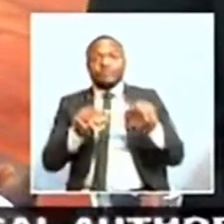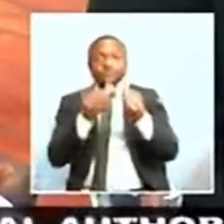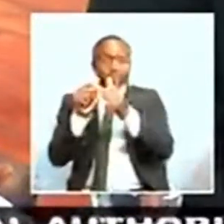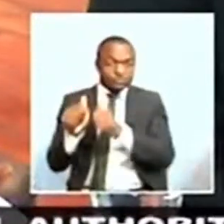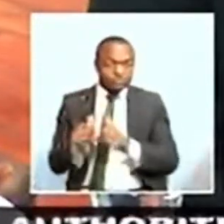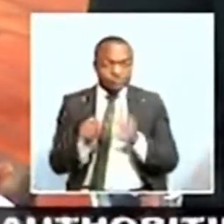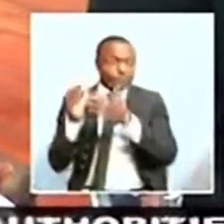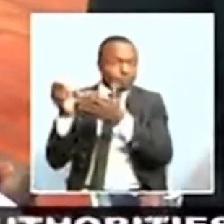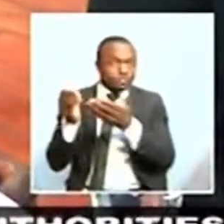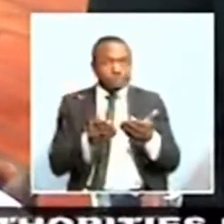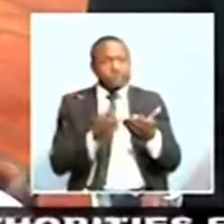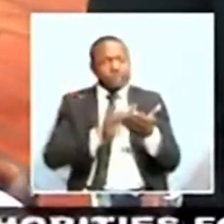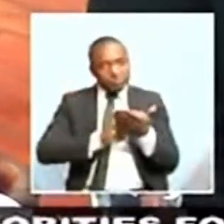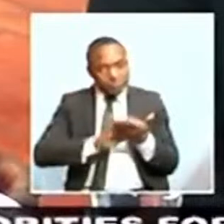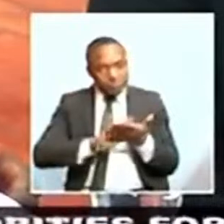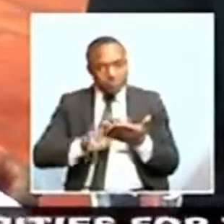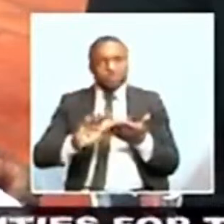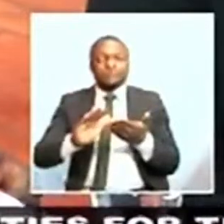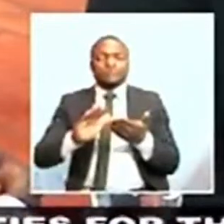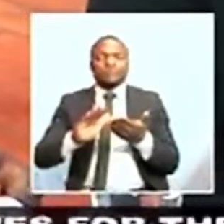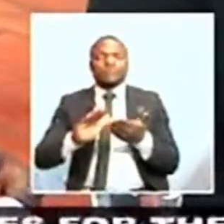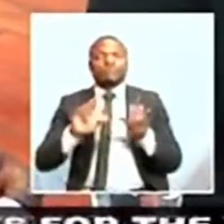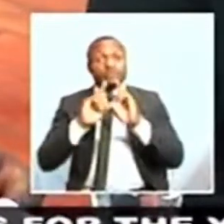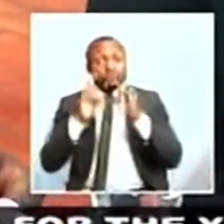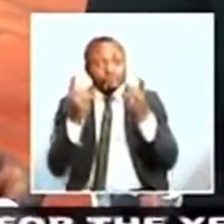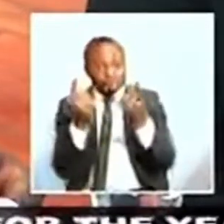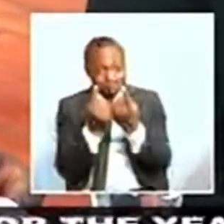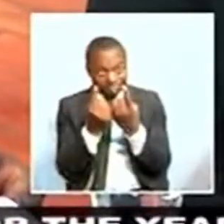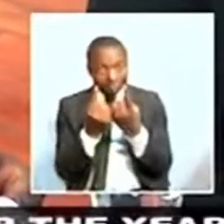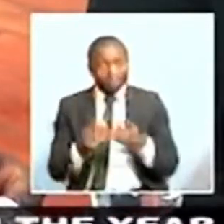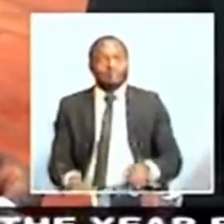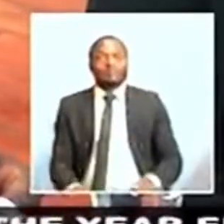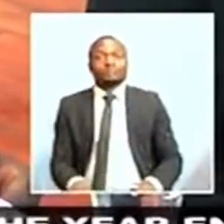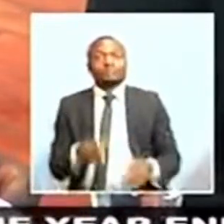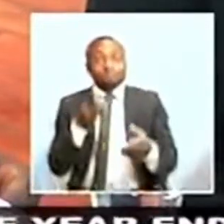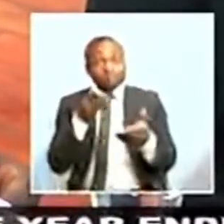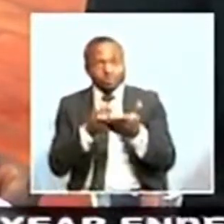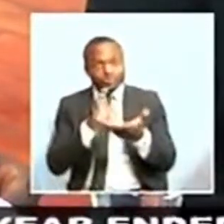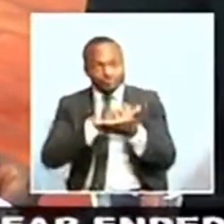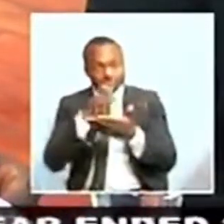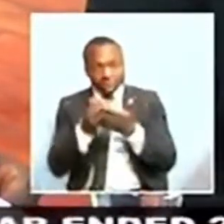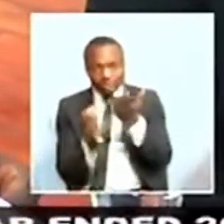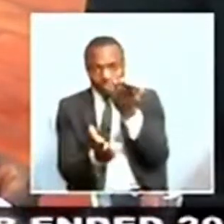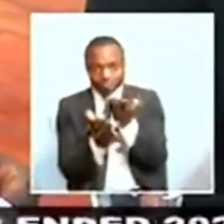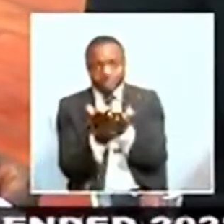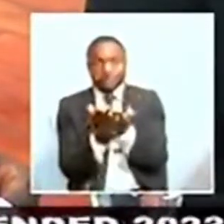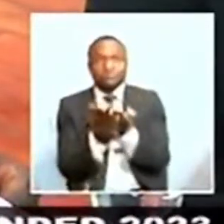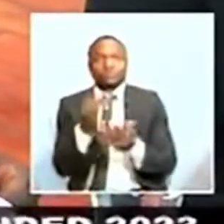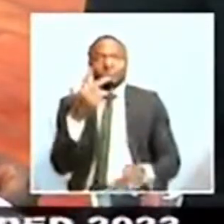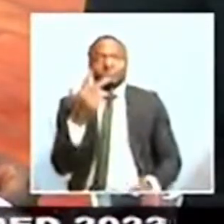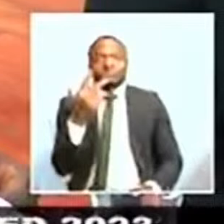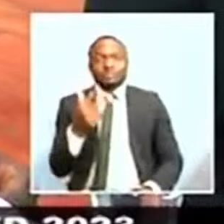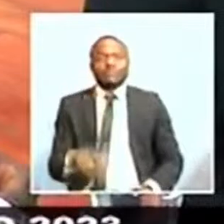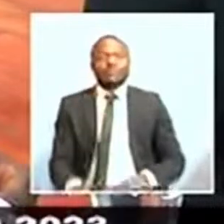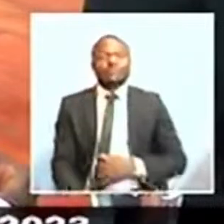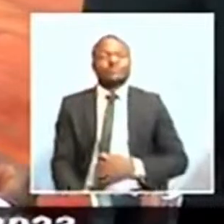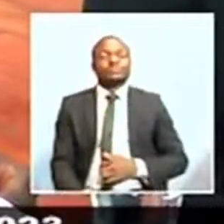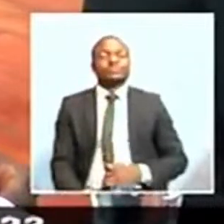order to bring sanity in the district. This is evidenced on Appendix 3, Chair.